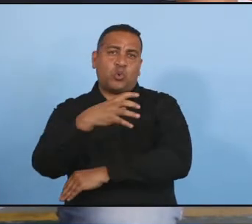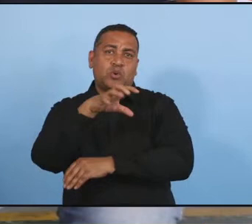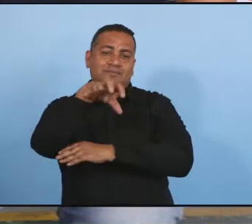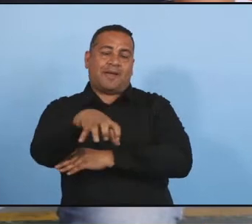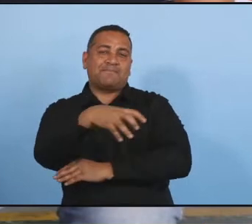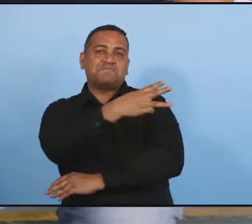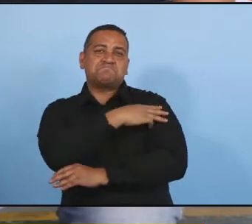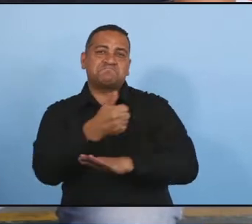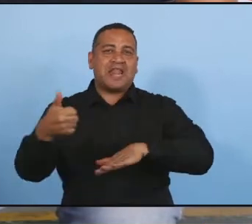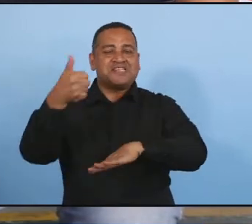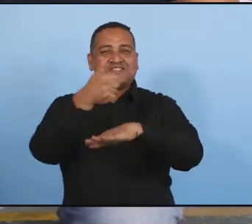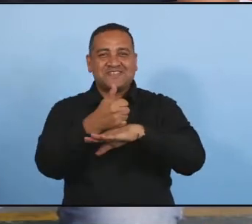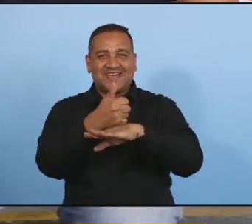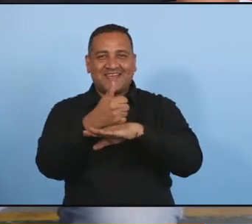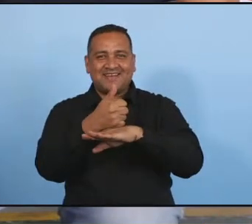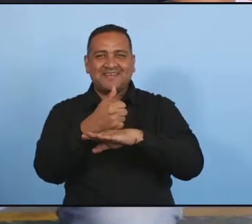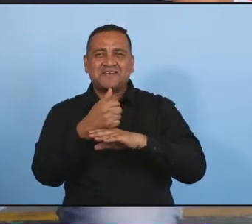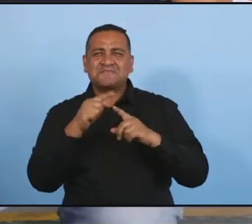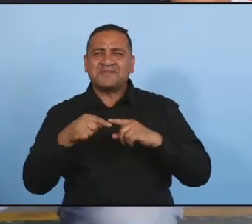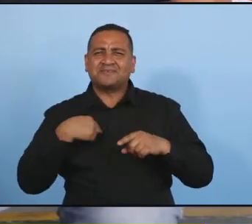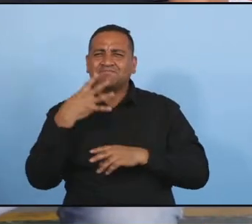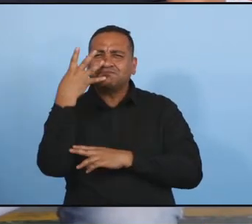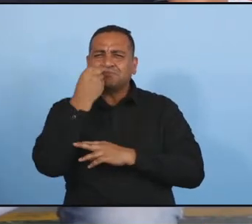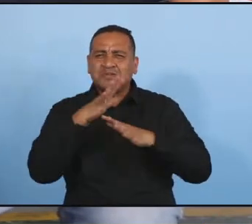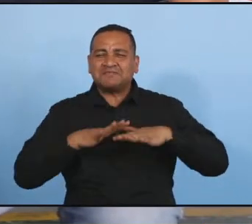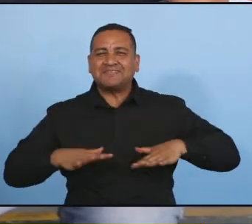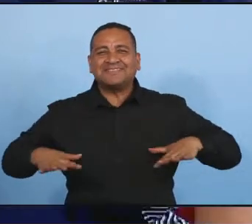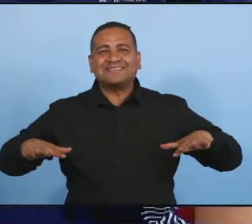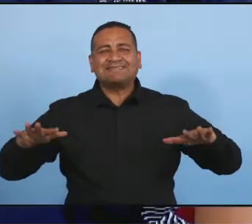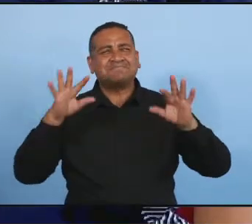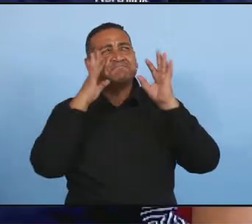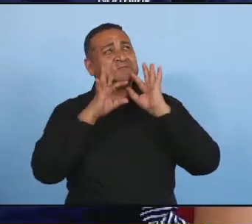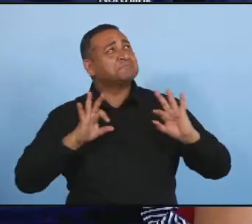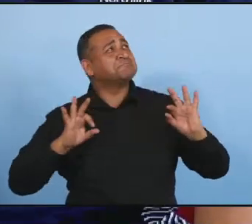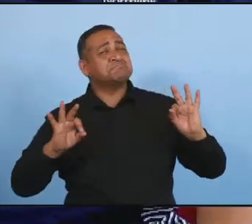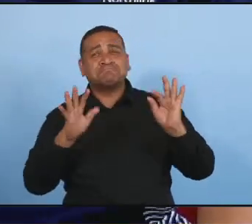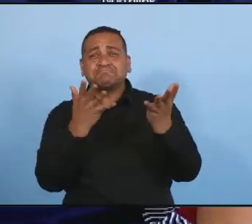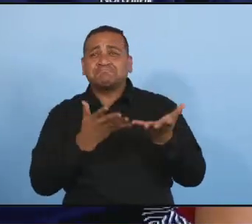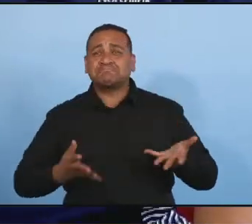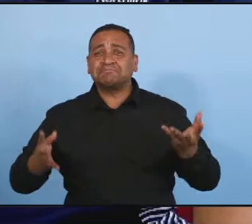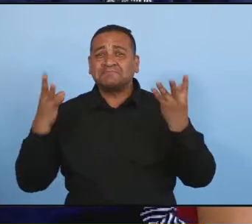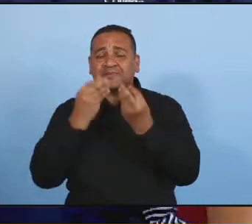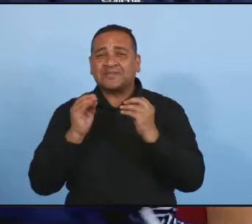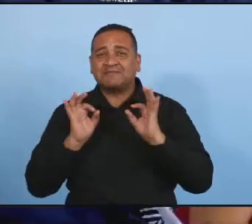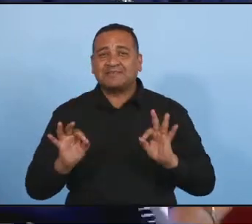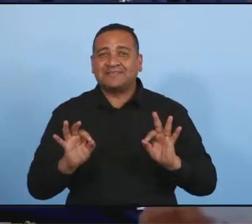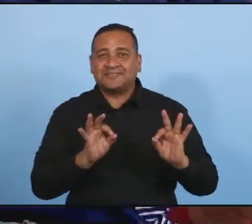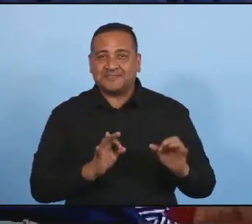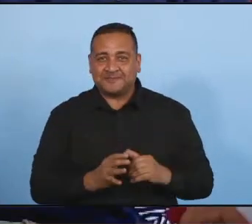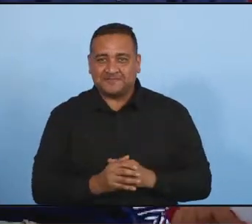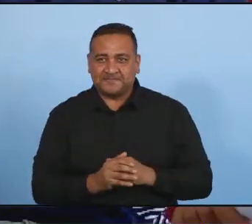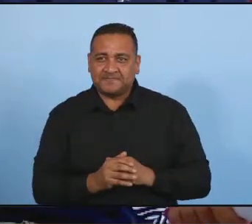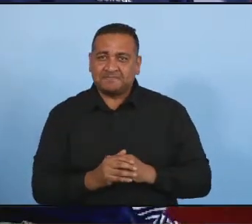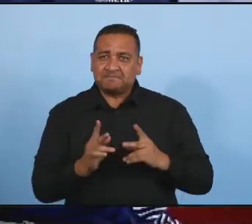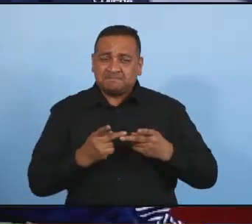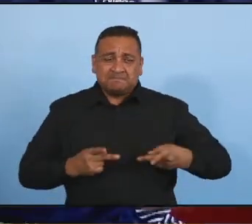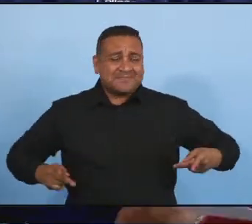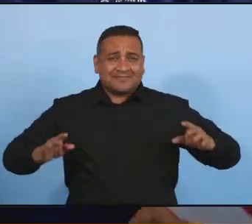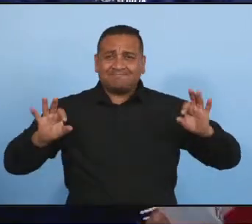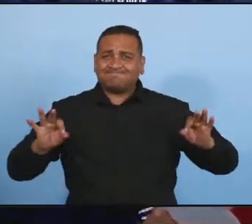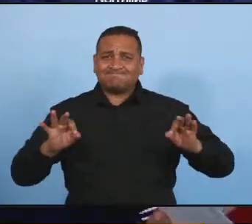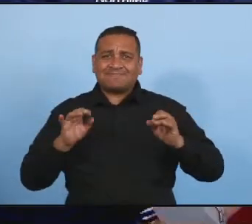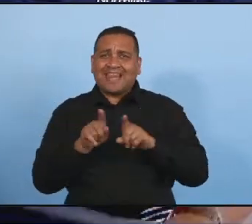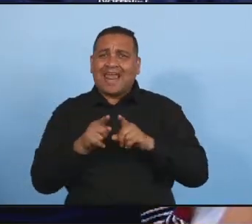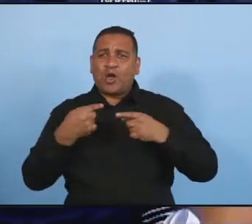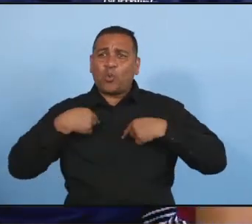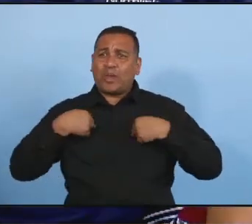here, it looks fantastic. It is really outstanding, and I mean, it is world class. It really is. So, and I think everybody, you know, who's